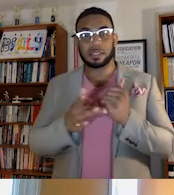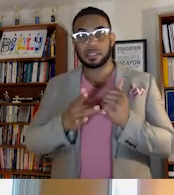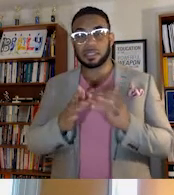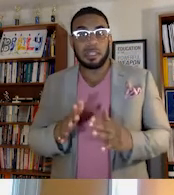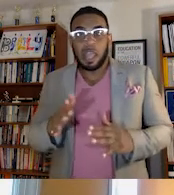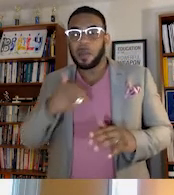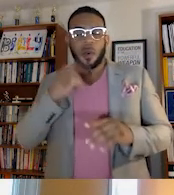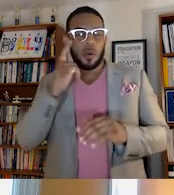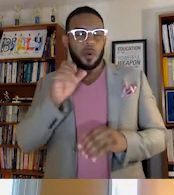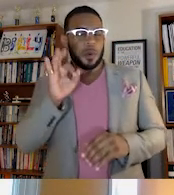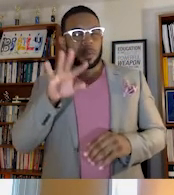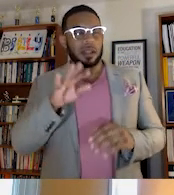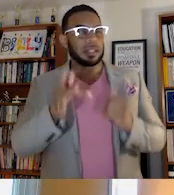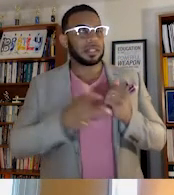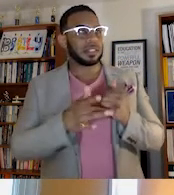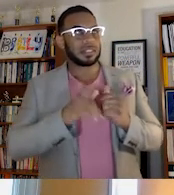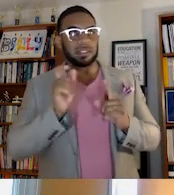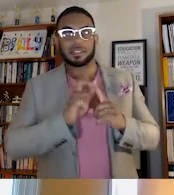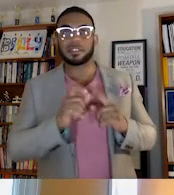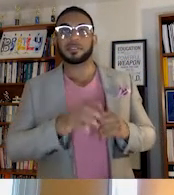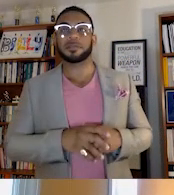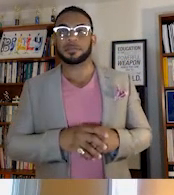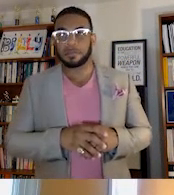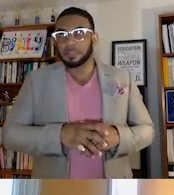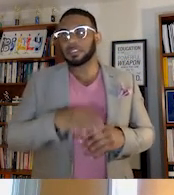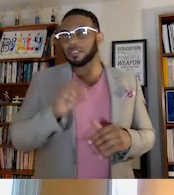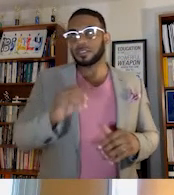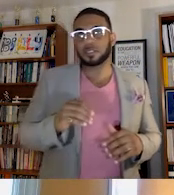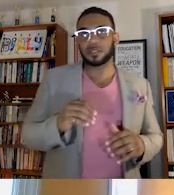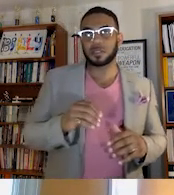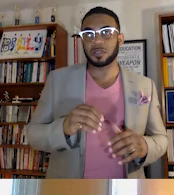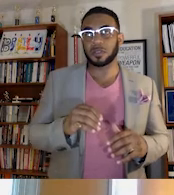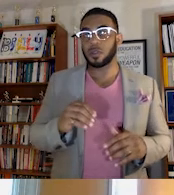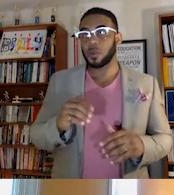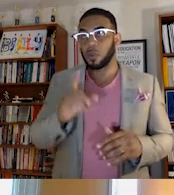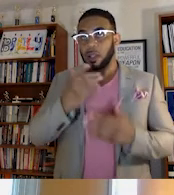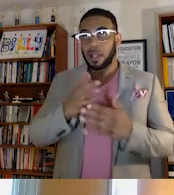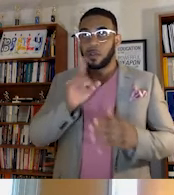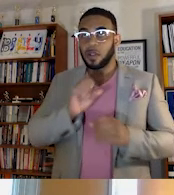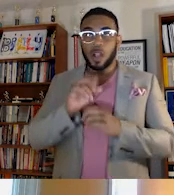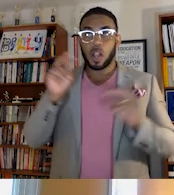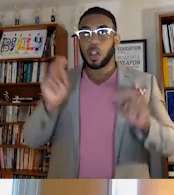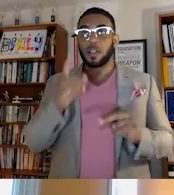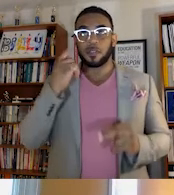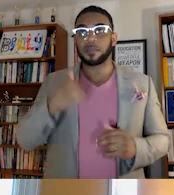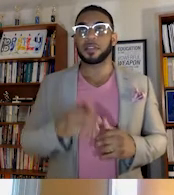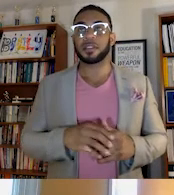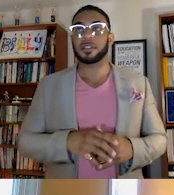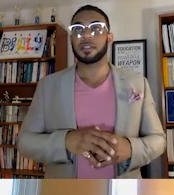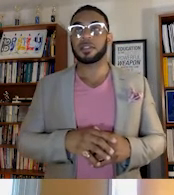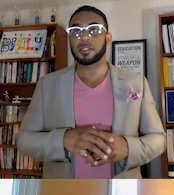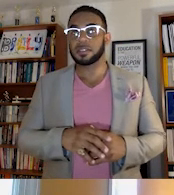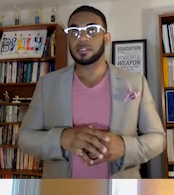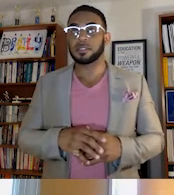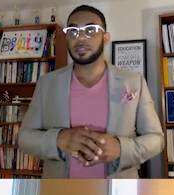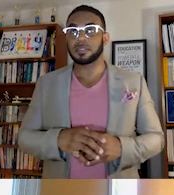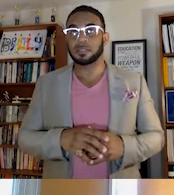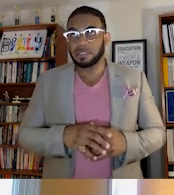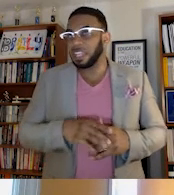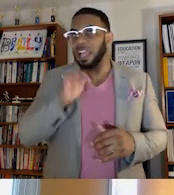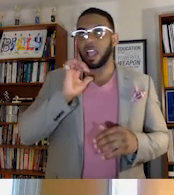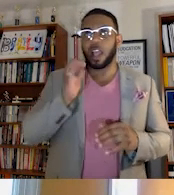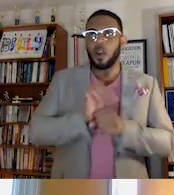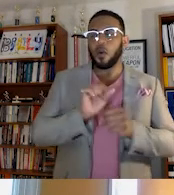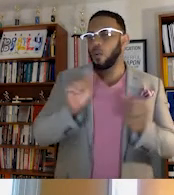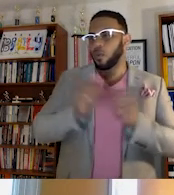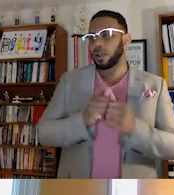technologist, I'm always going to put it in technical terms. So one of the things that was really harrowing for me, as I